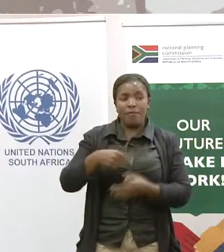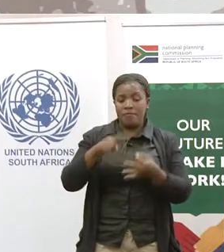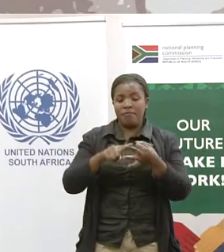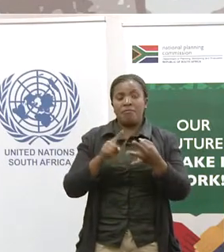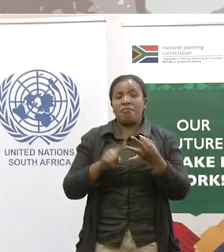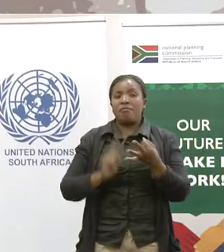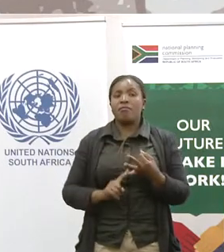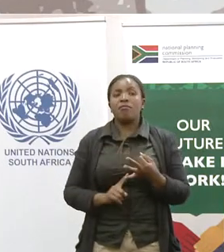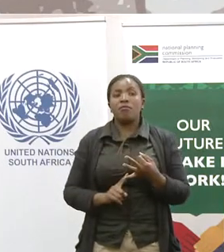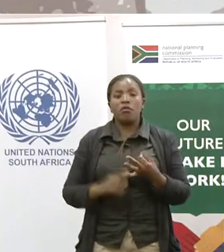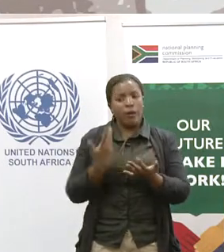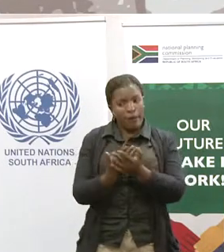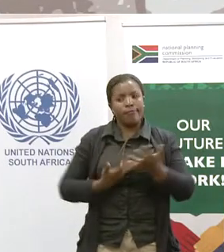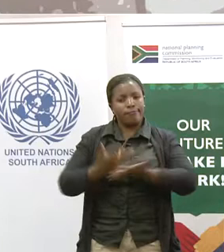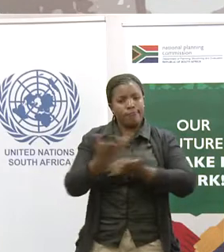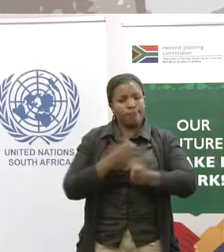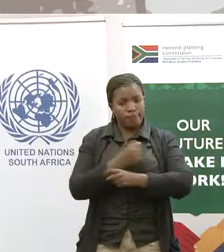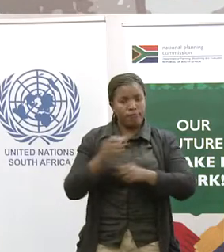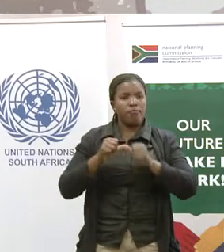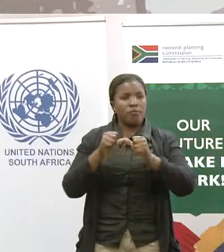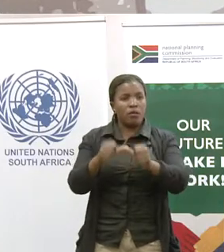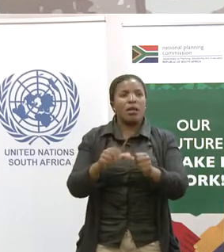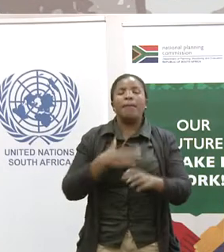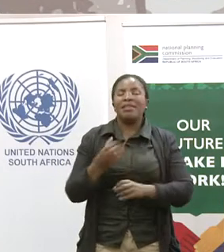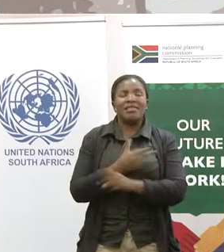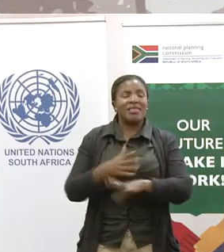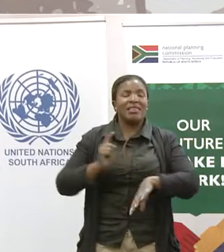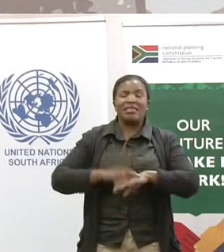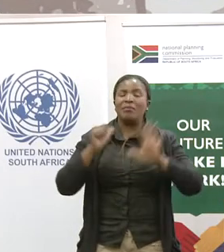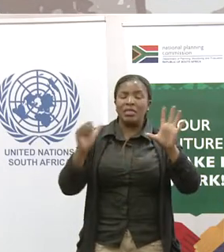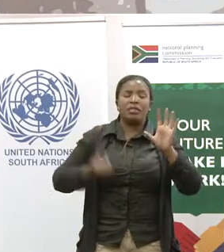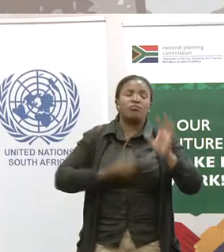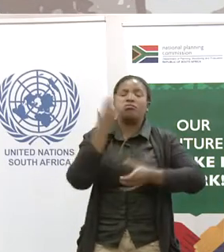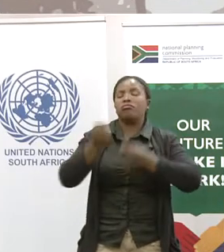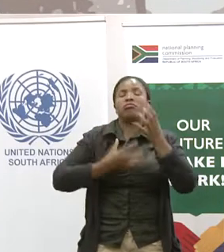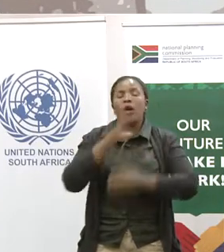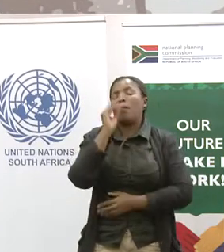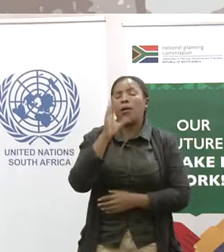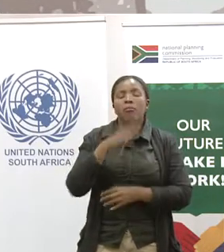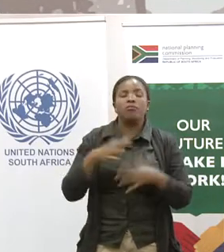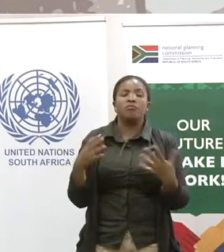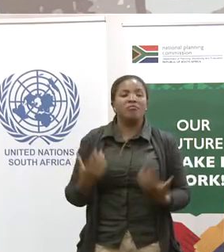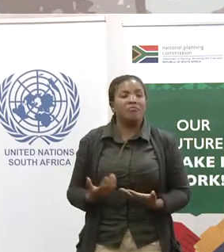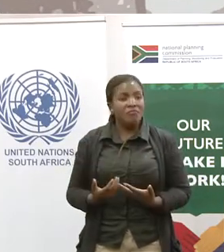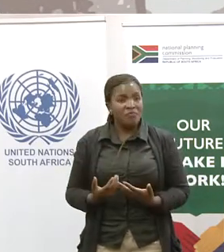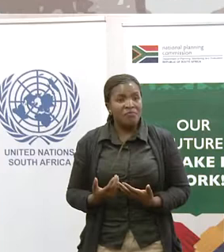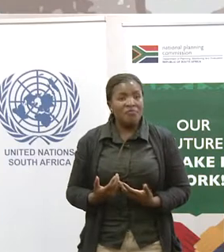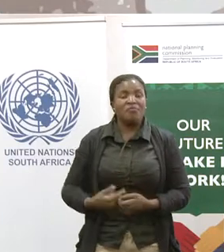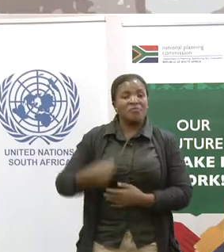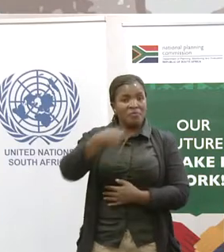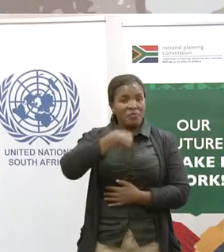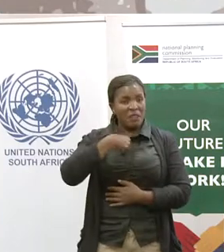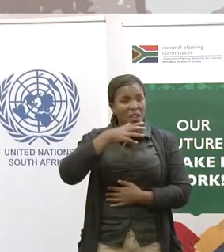that we have time to talk. I think I've talked since 6 o'clock this morning. The first thing is I